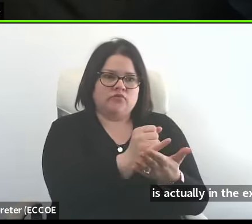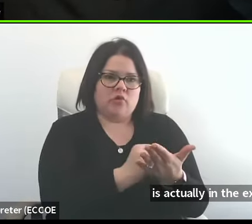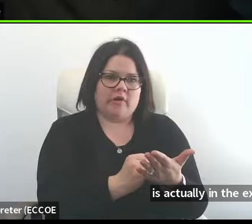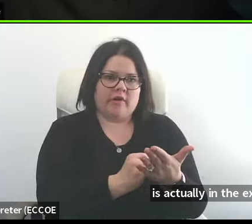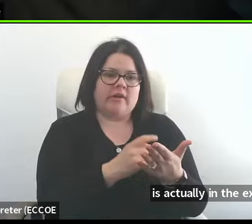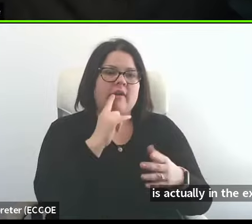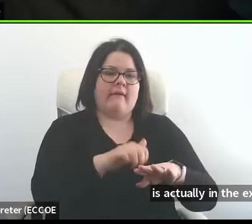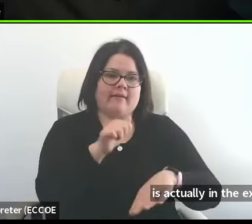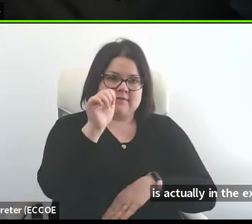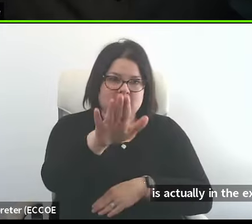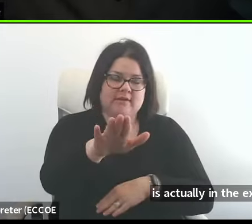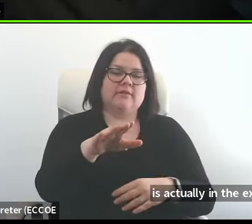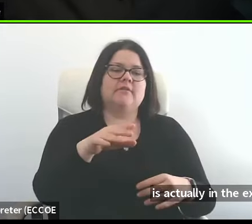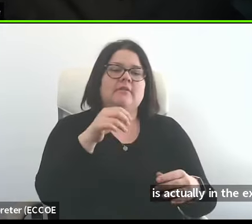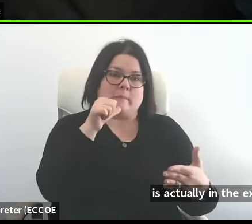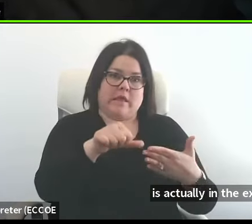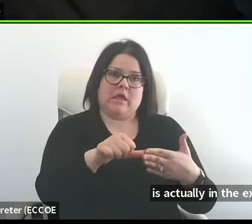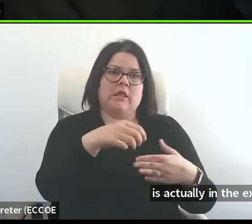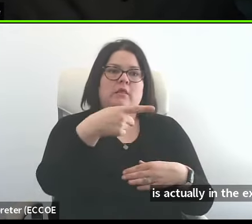Portland through the mail.